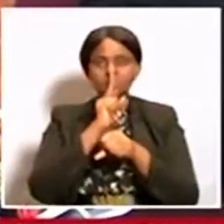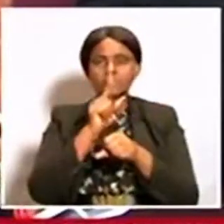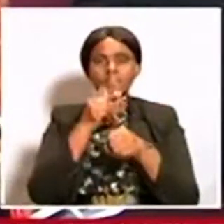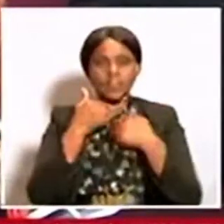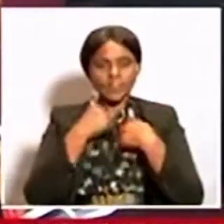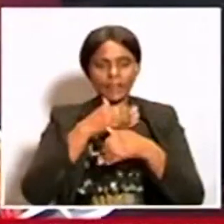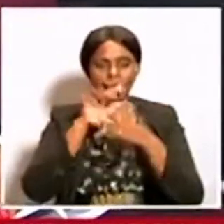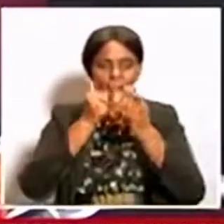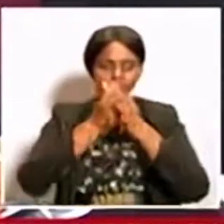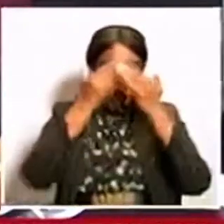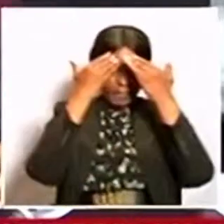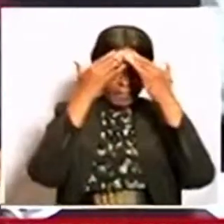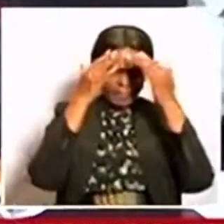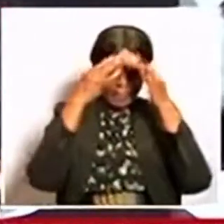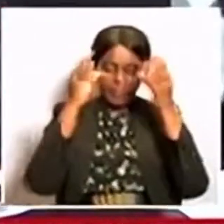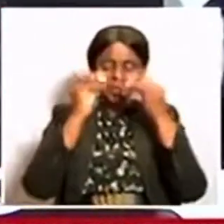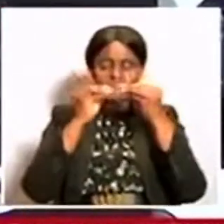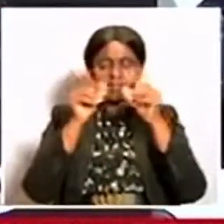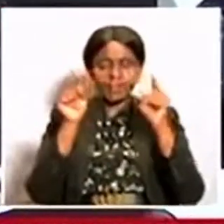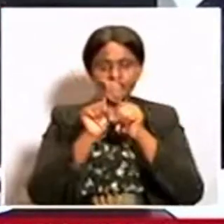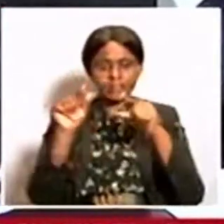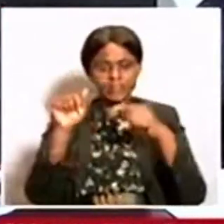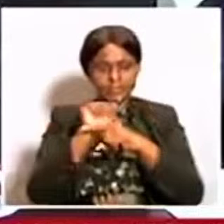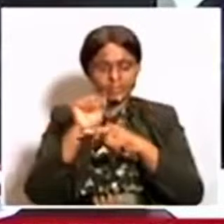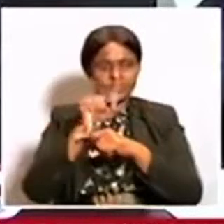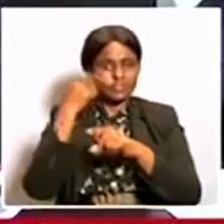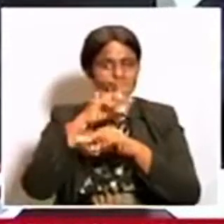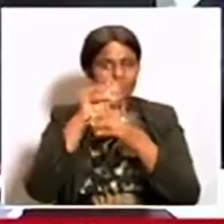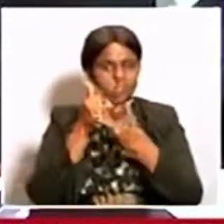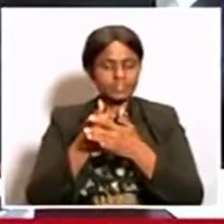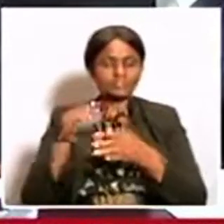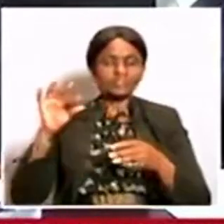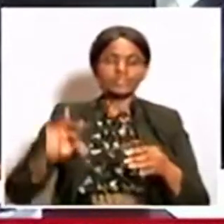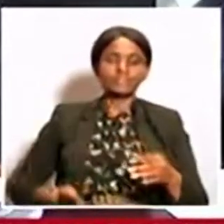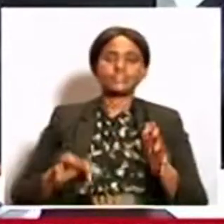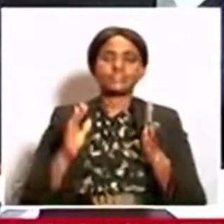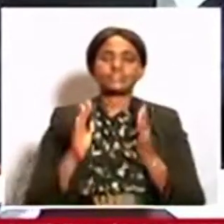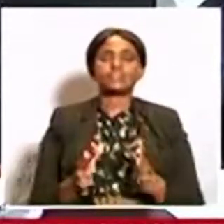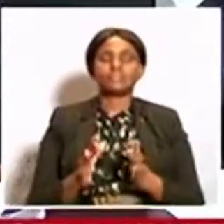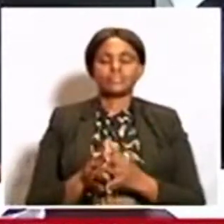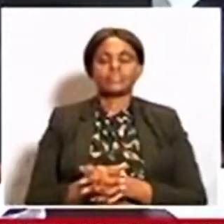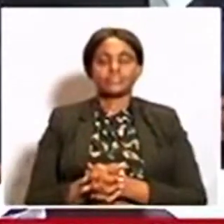ongoing sensitization and training for potential beneficiaries.